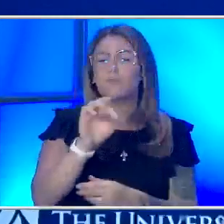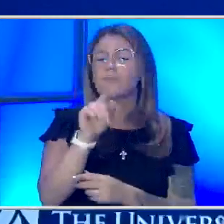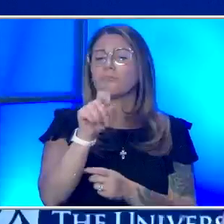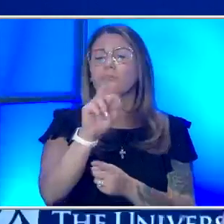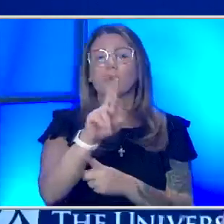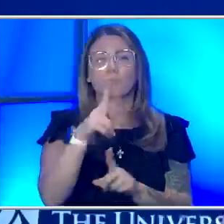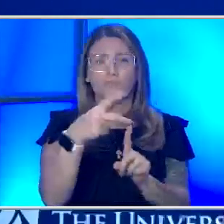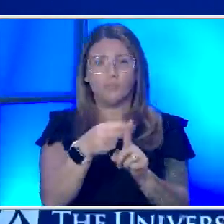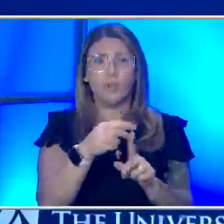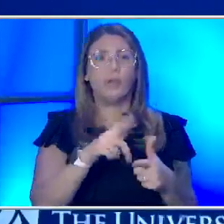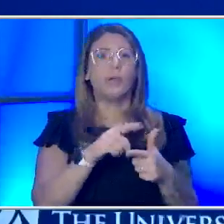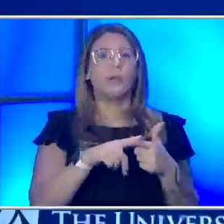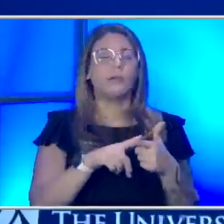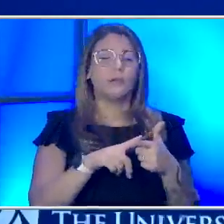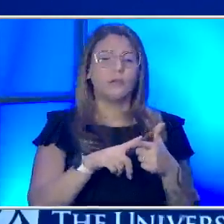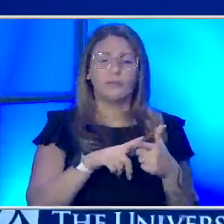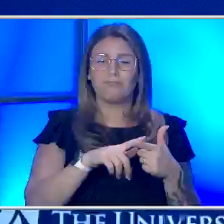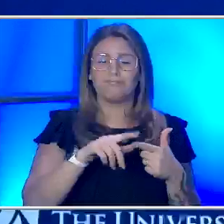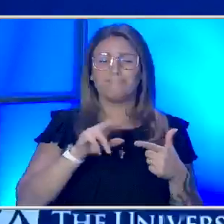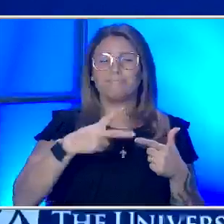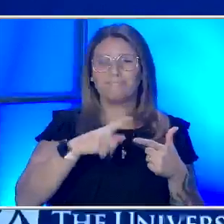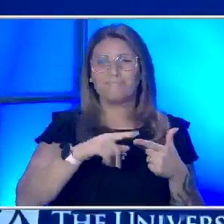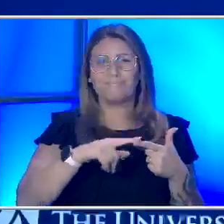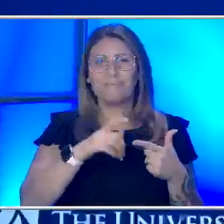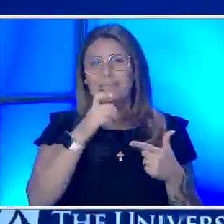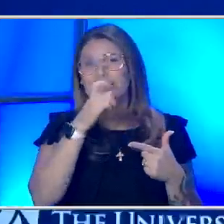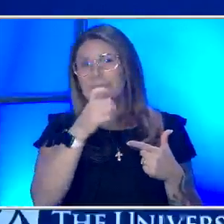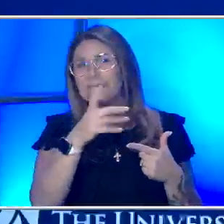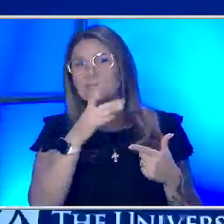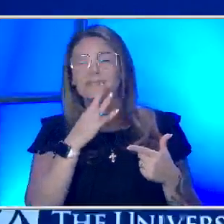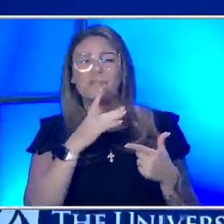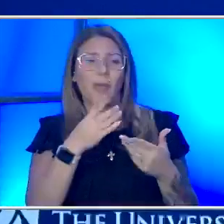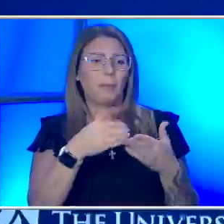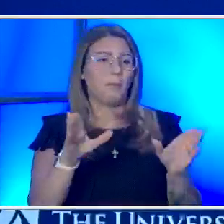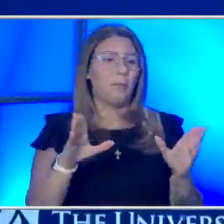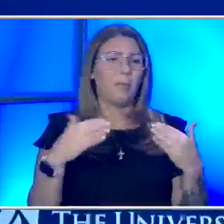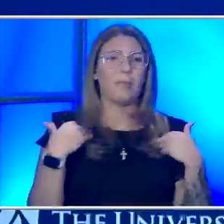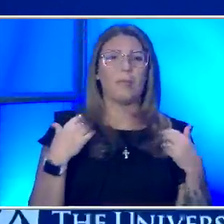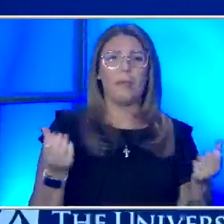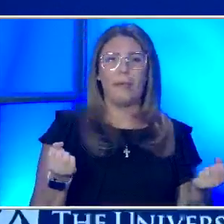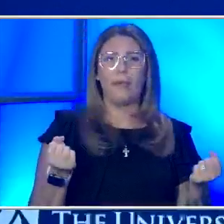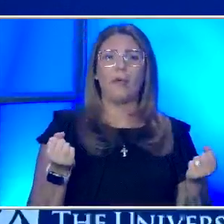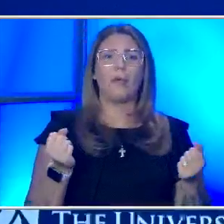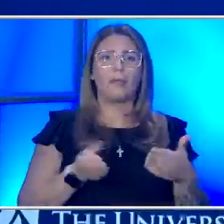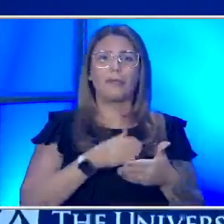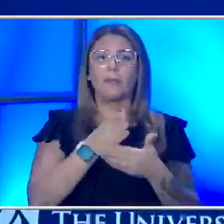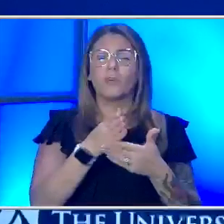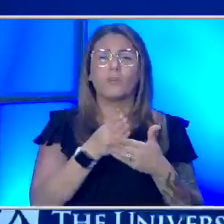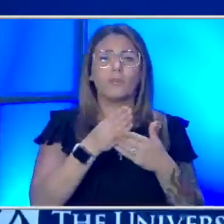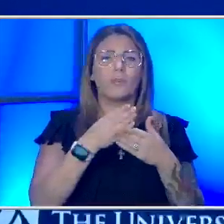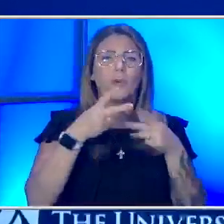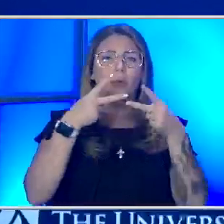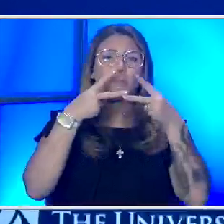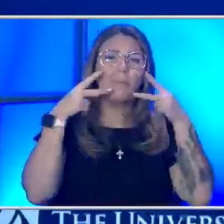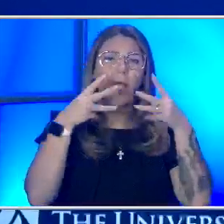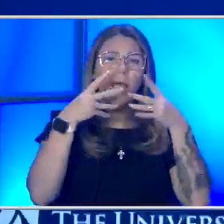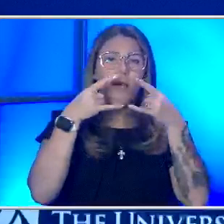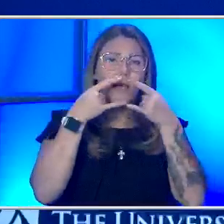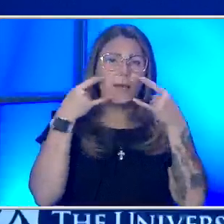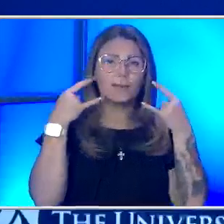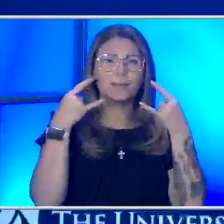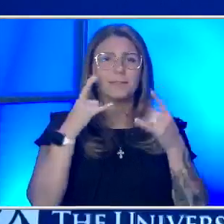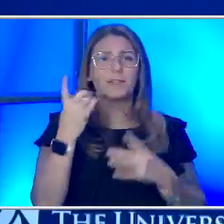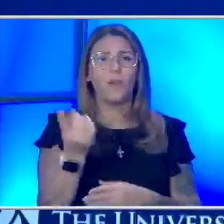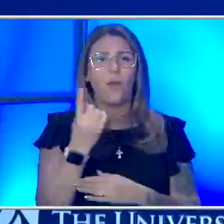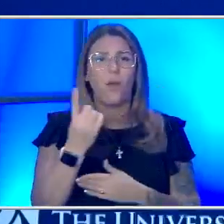those non-pharmaceutical interventions, those public health interventions, masking is always going to be